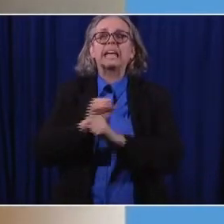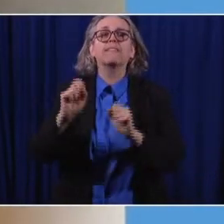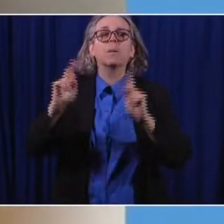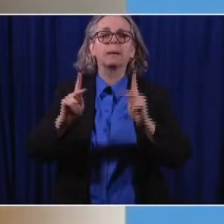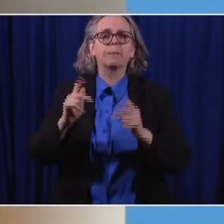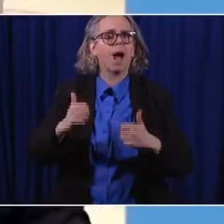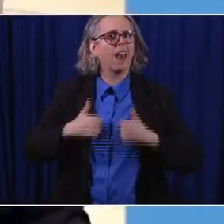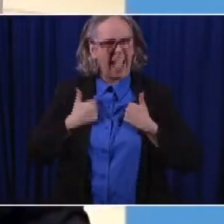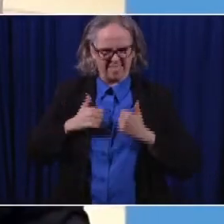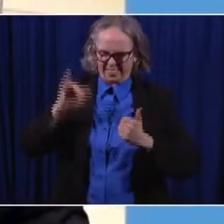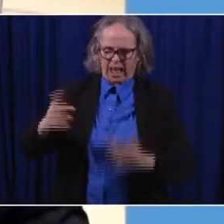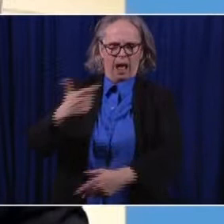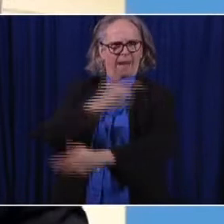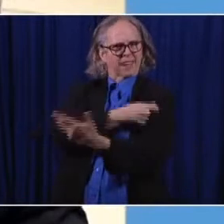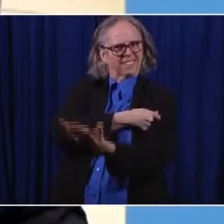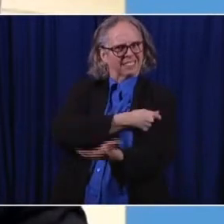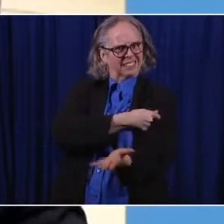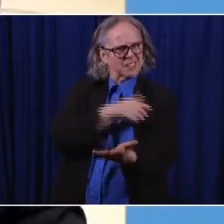lives are saved as a result of that.